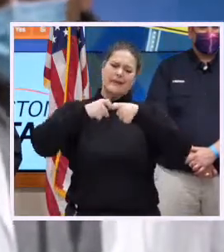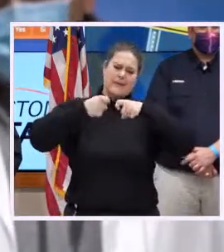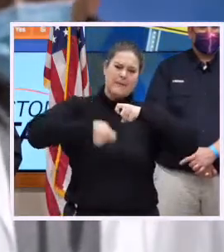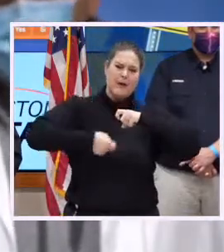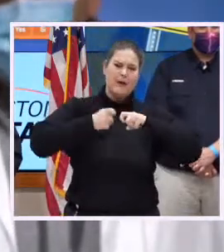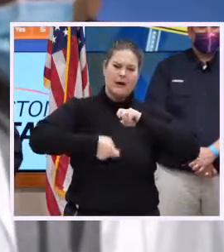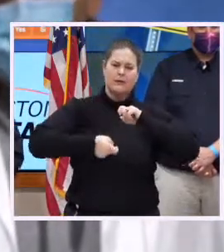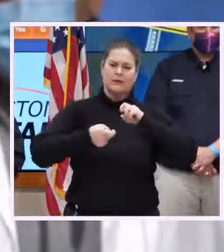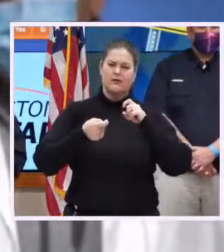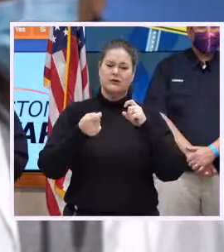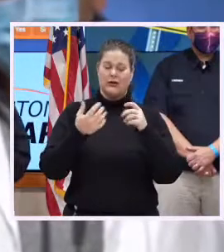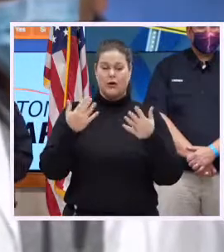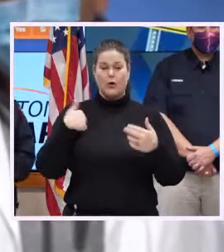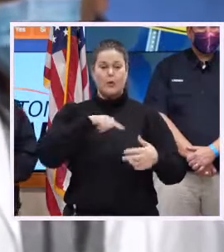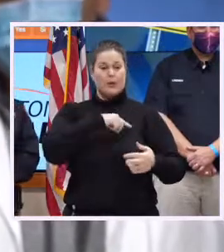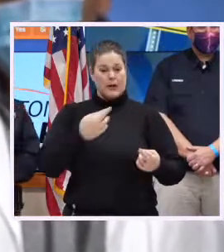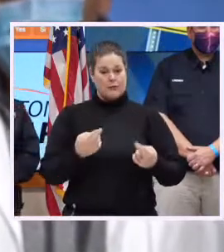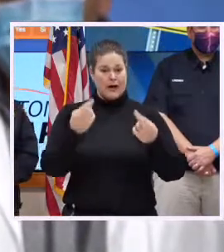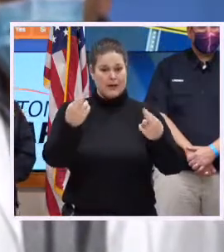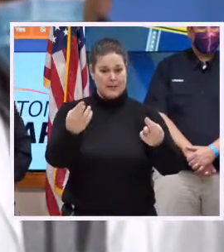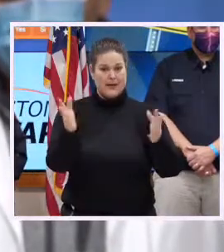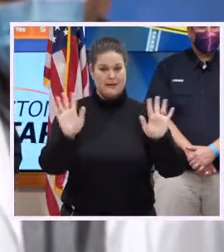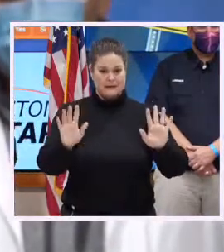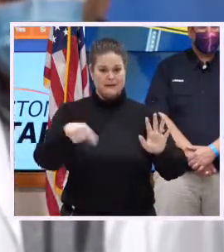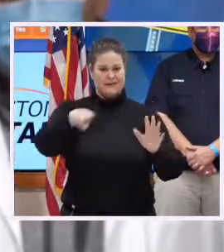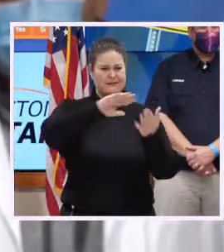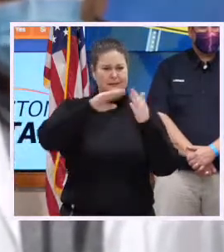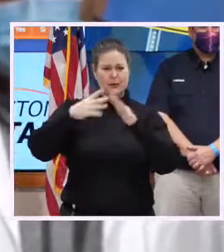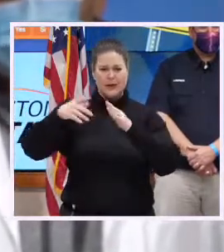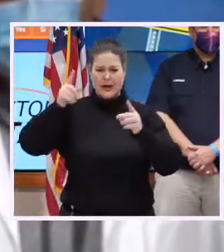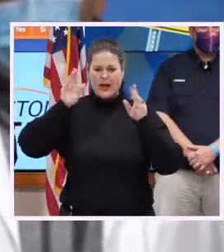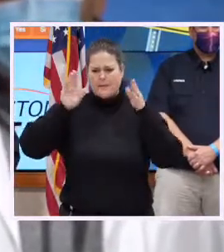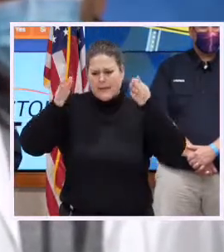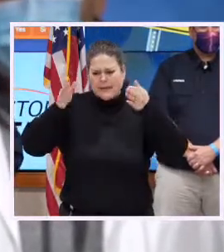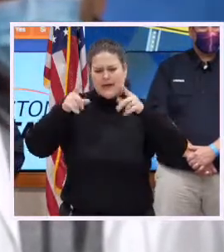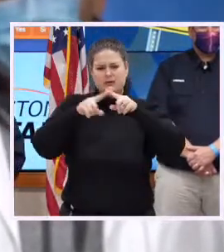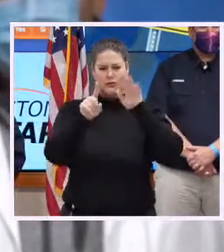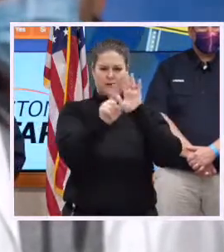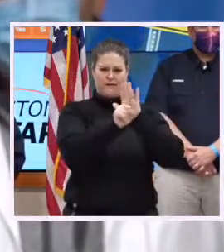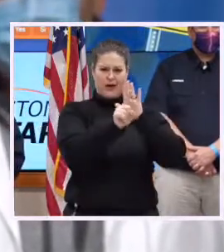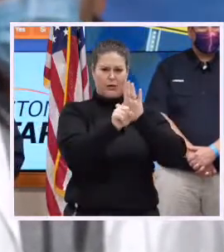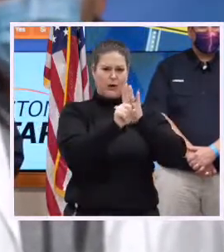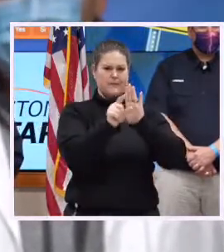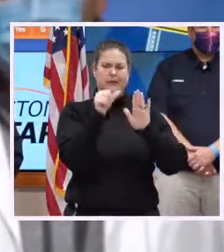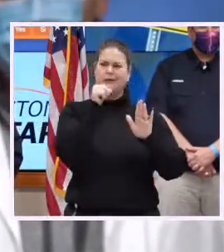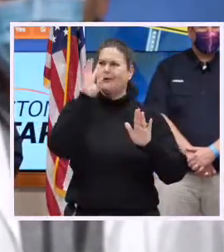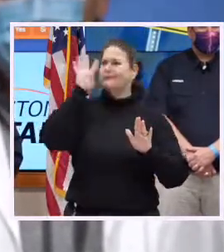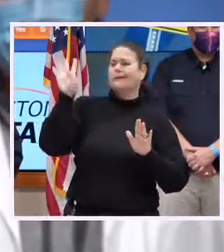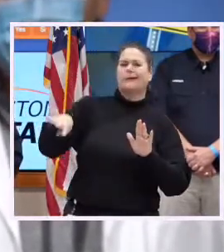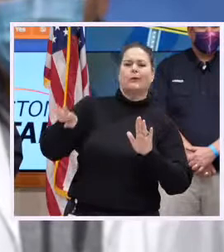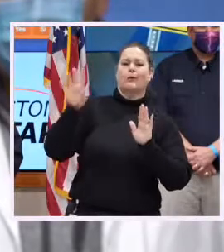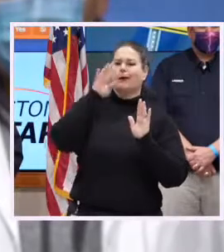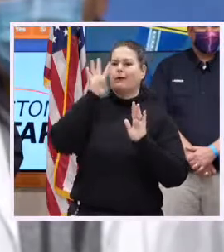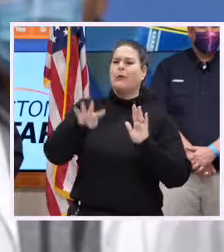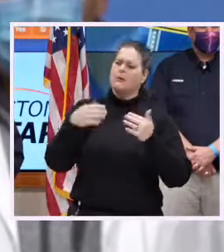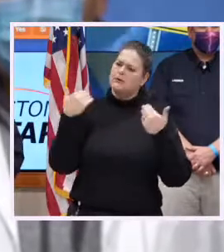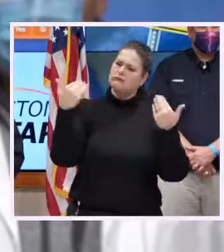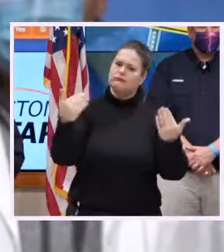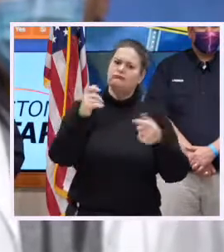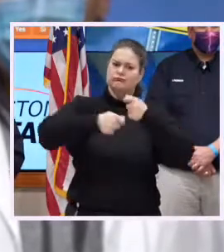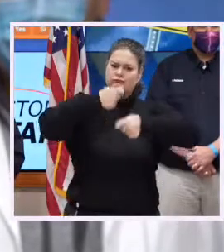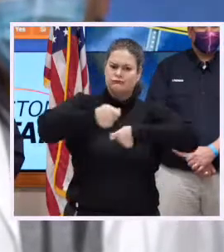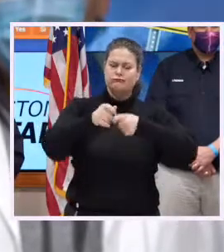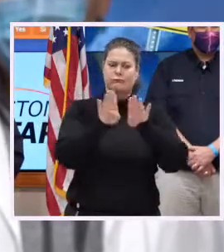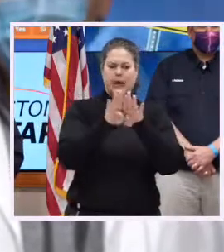So the recommendation to the community is simply pay attention to those fire alarms. Don't just let it go off. Remember, you need